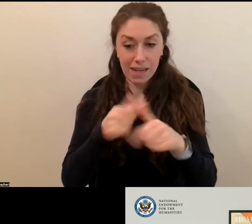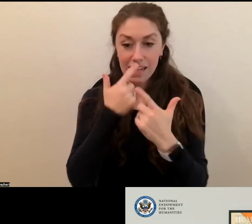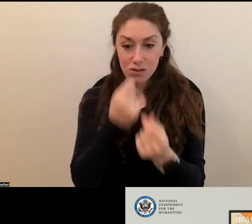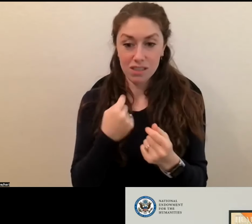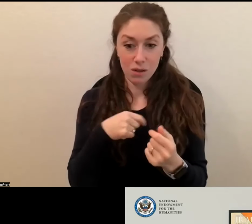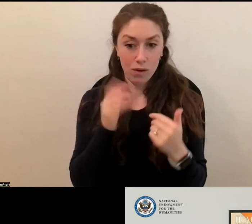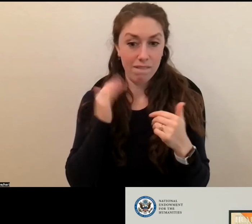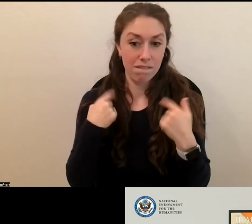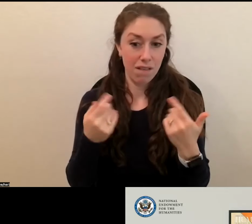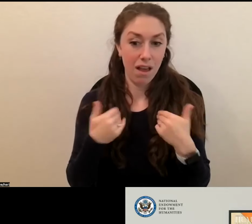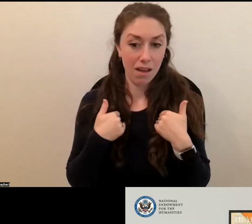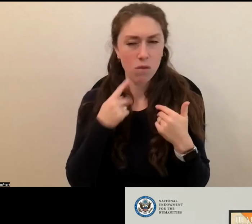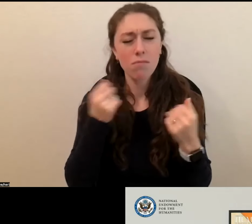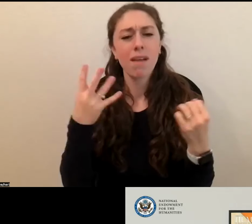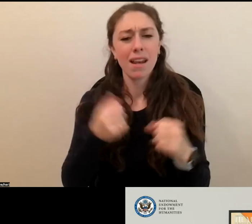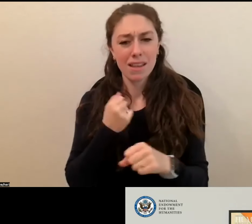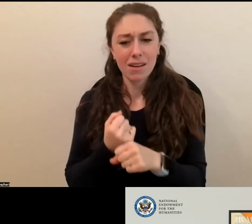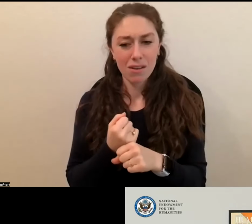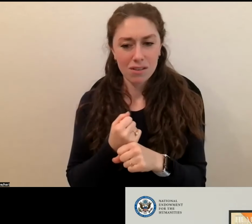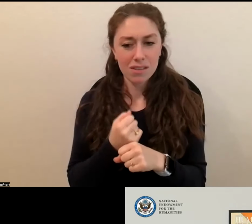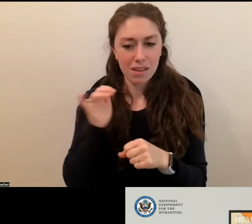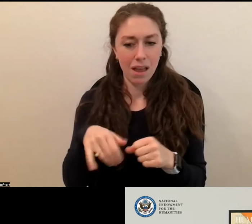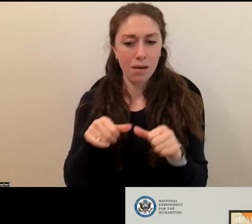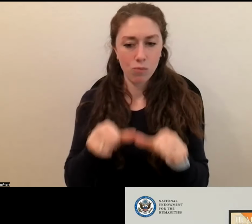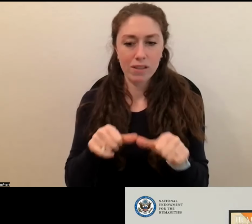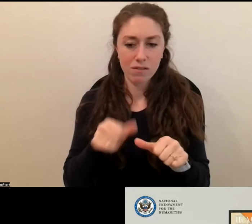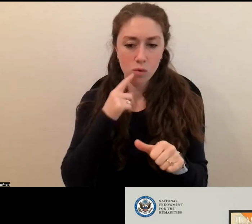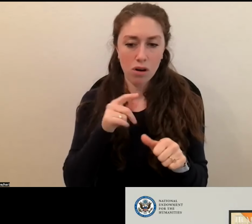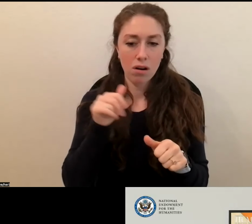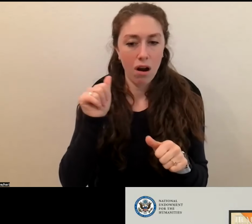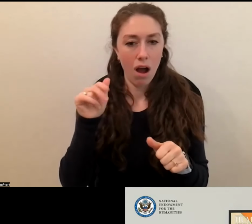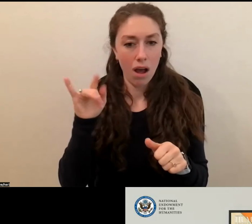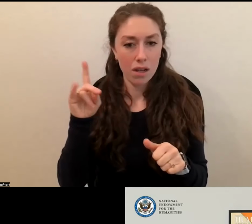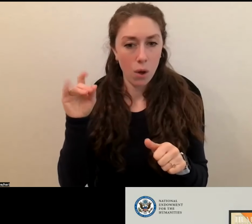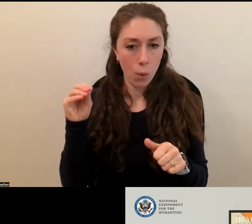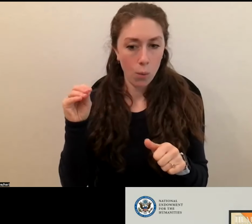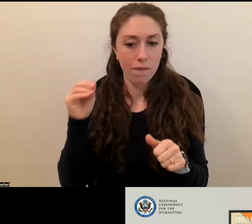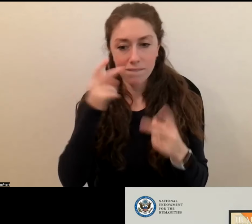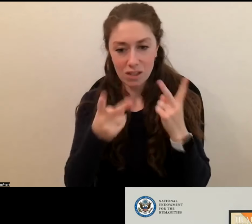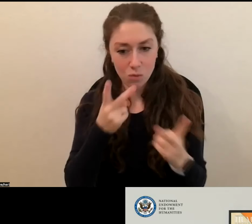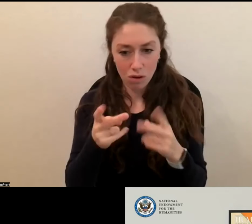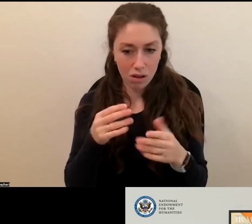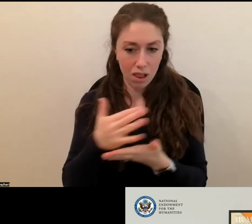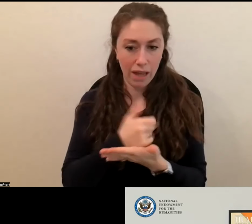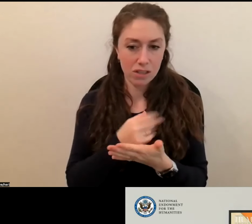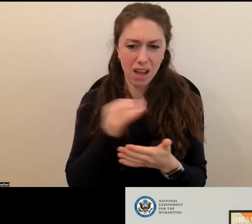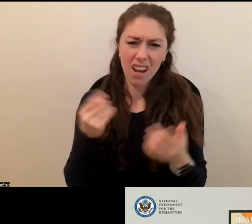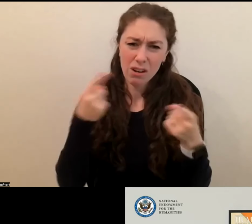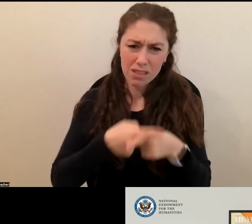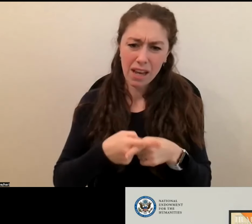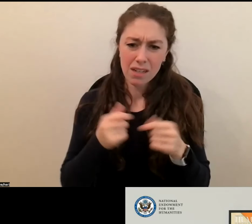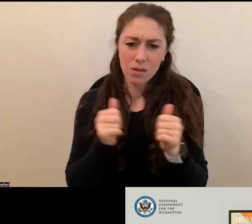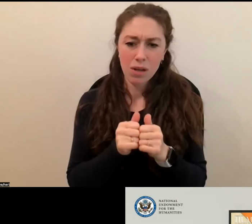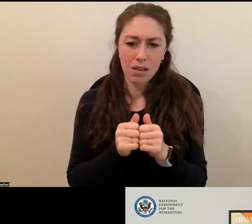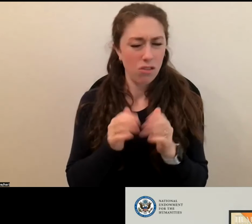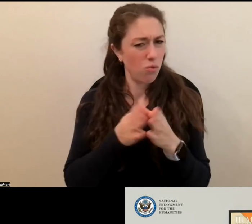had over many, many years is the preservation of audiovisual collections. And it has certainly intersected throughout